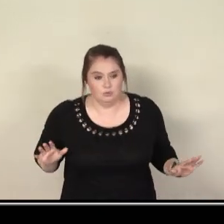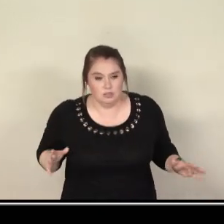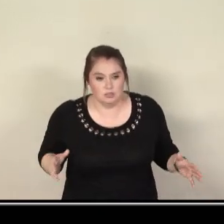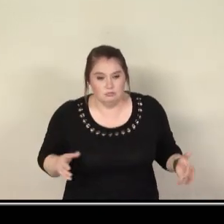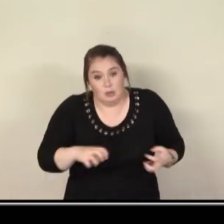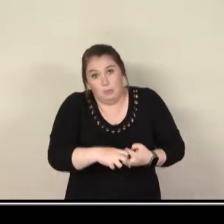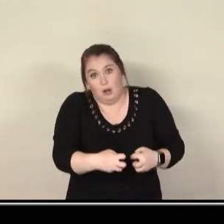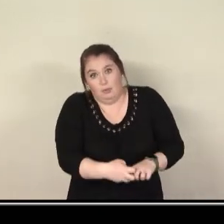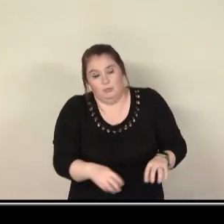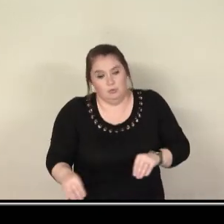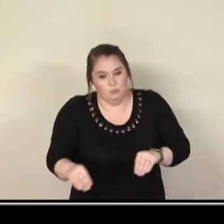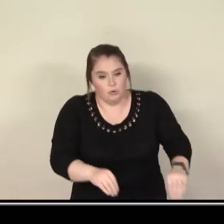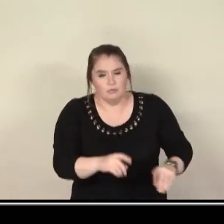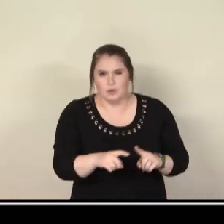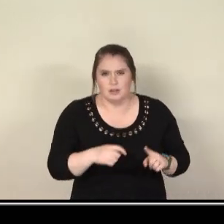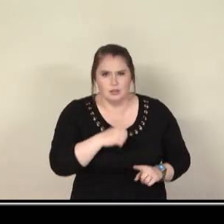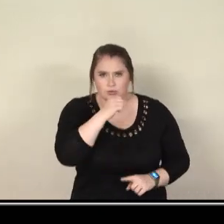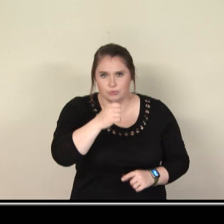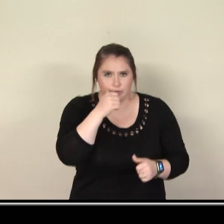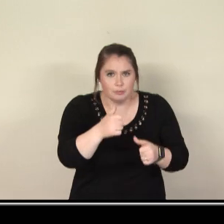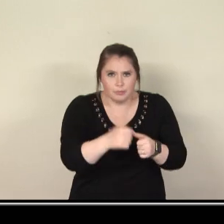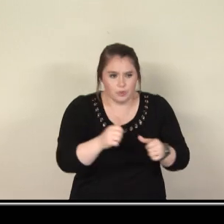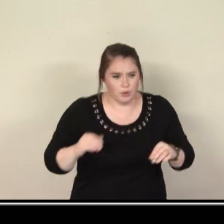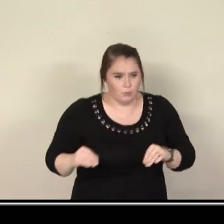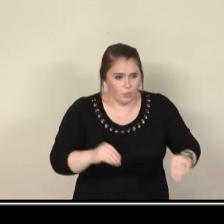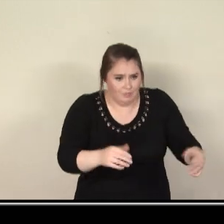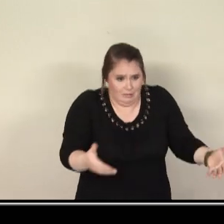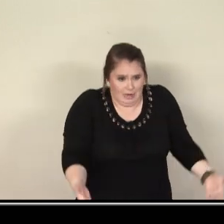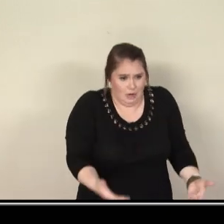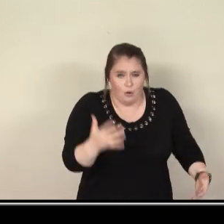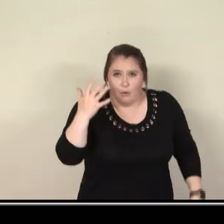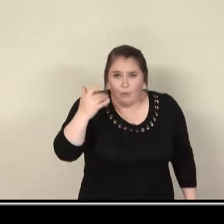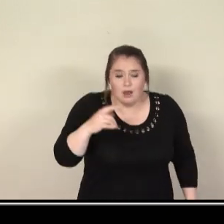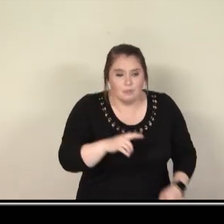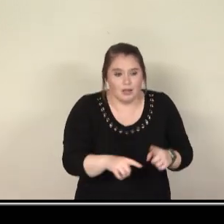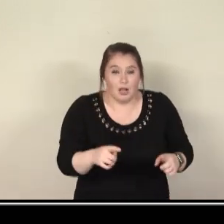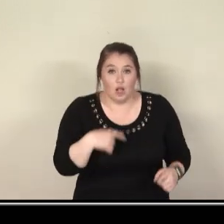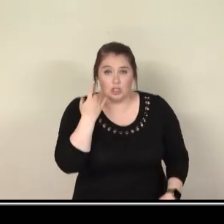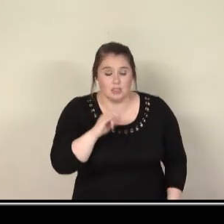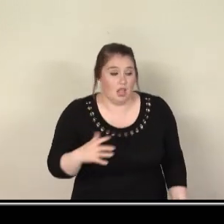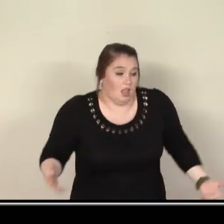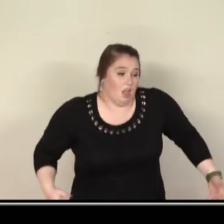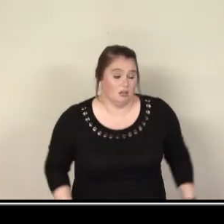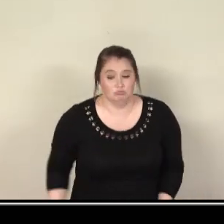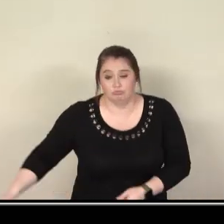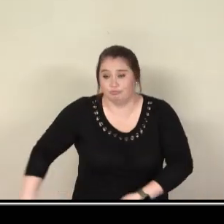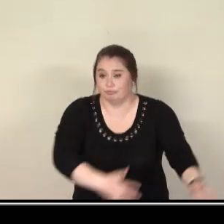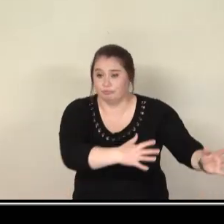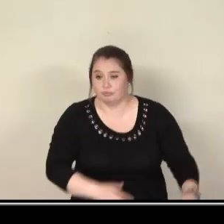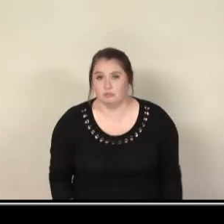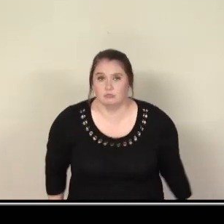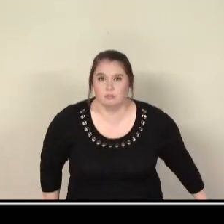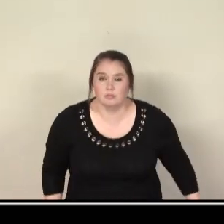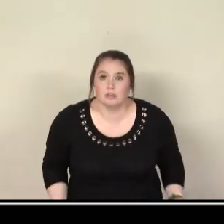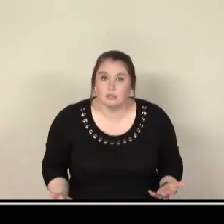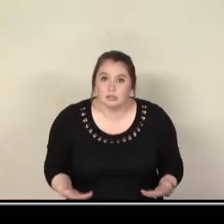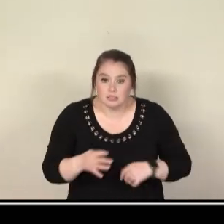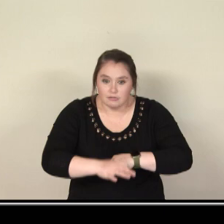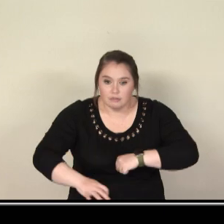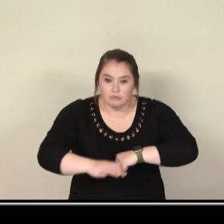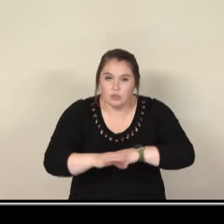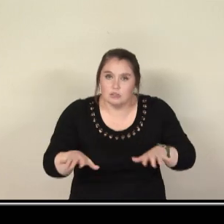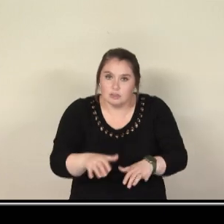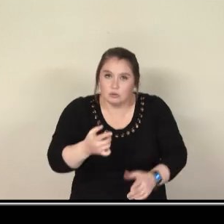there. And I don't remember when they moved them to here, but it looks like we just threw them over here because the fields were never done